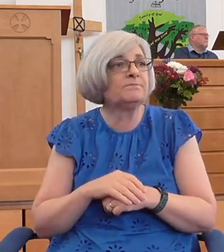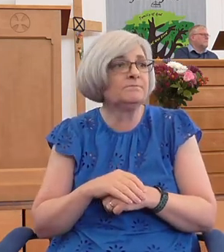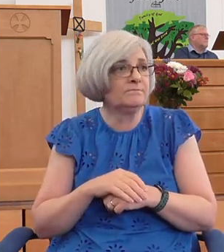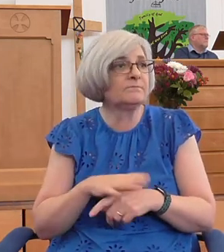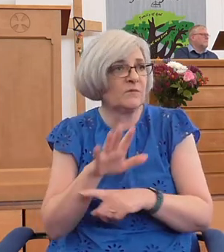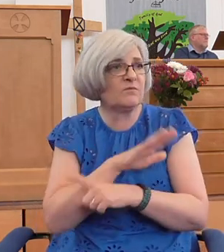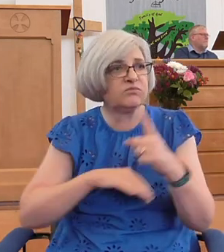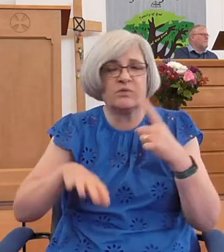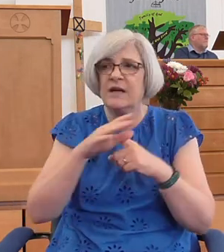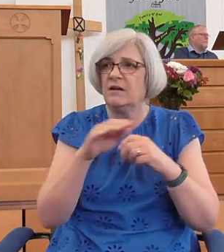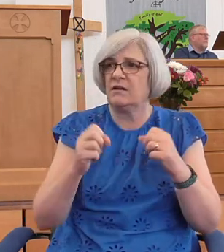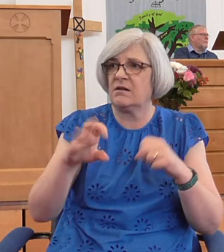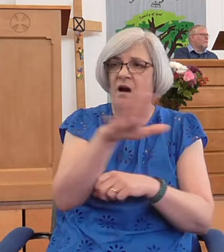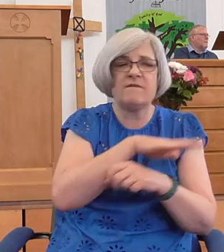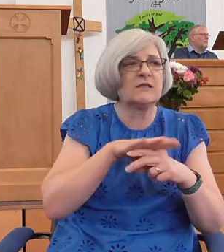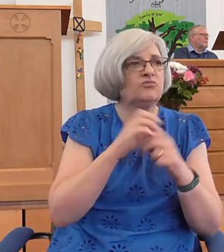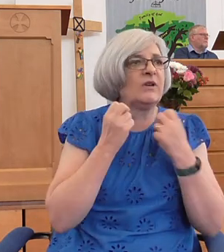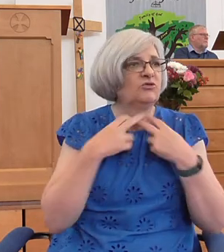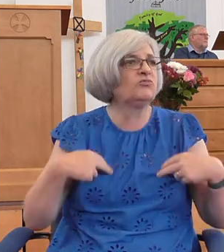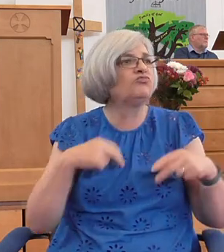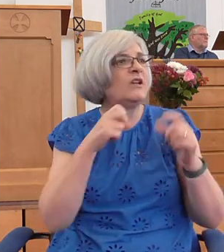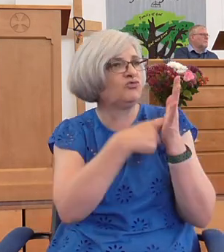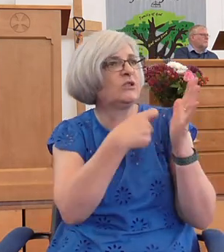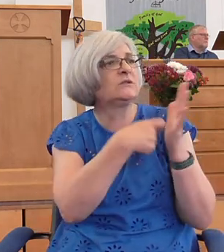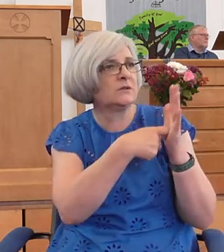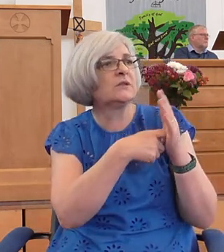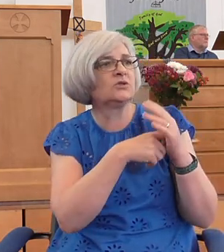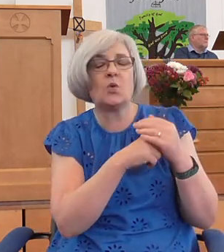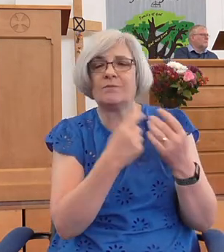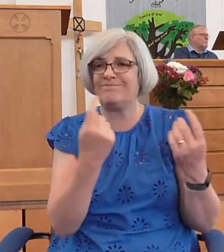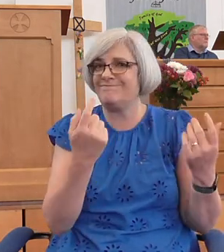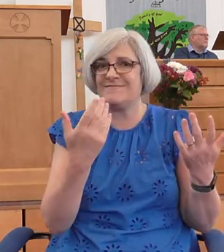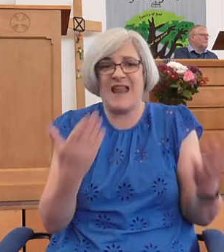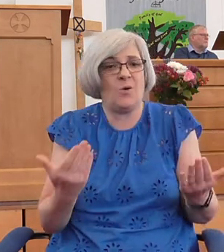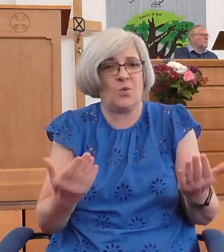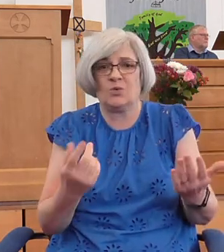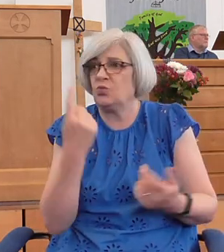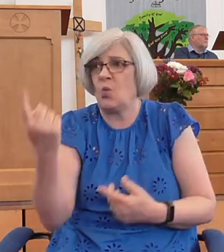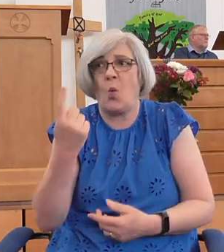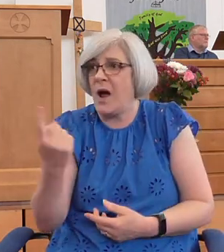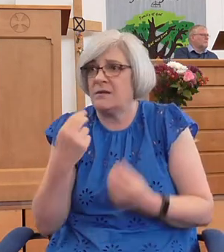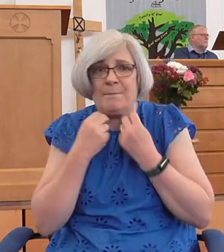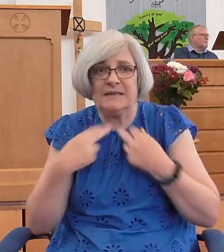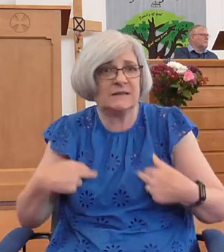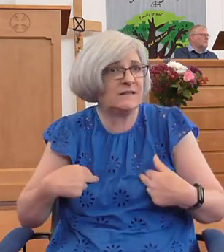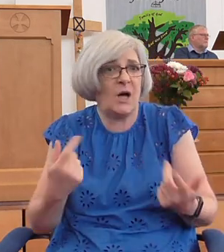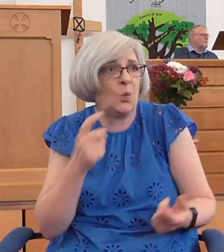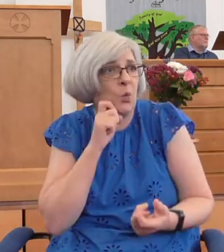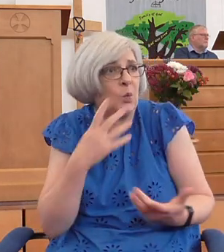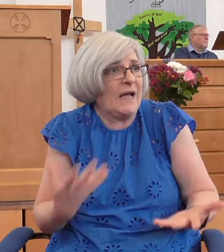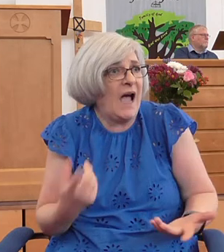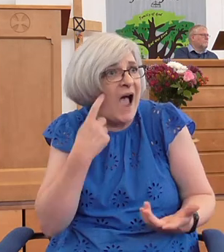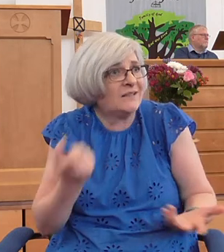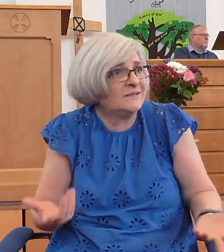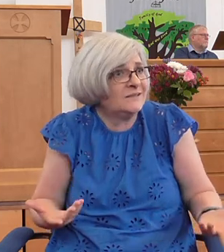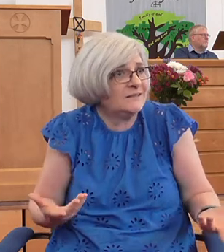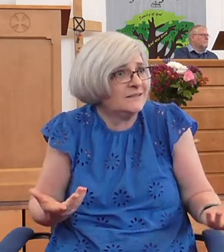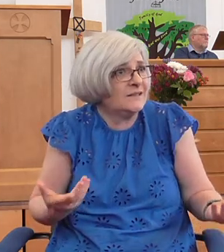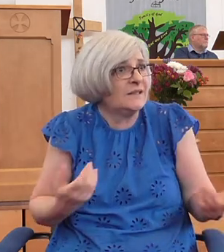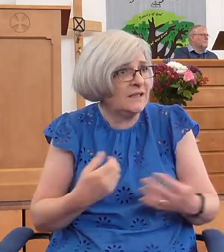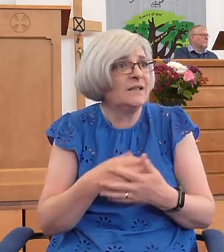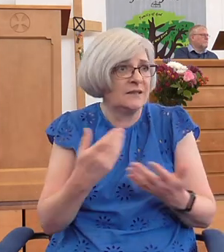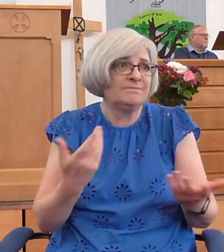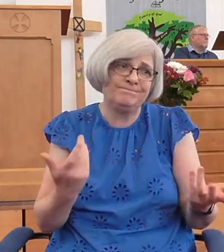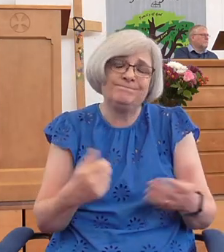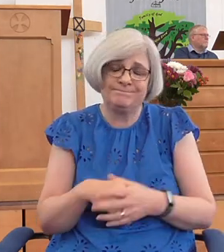cover, and now there's nobody in that post. He also ministered to the deaf in other places, not